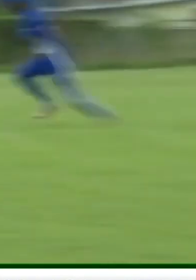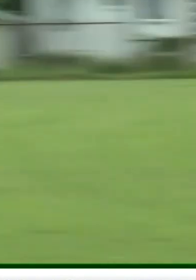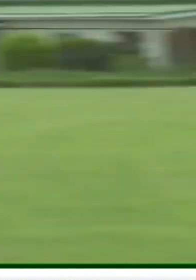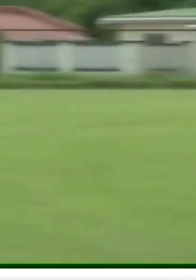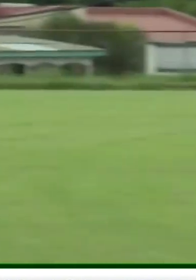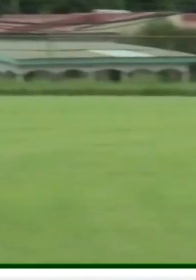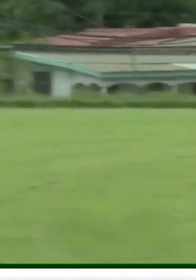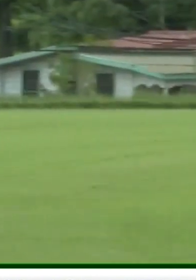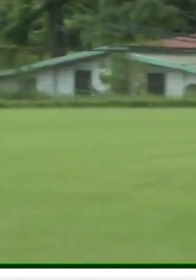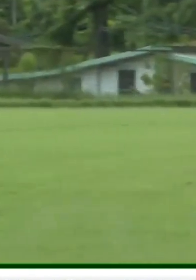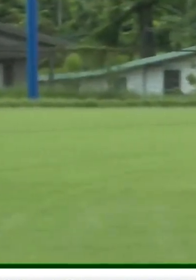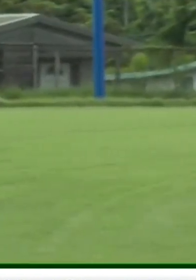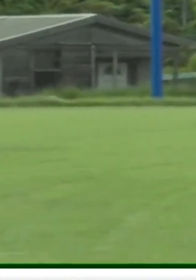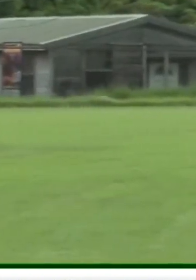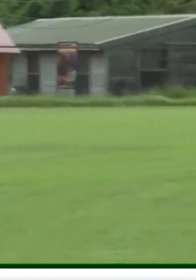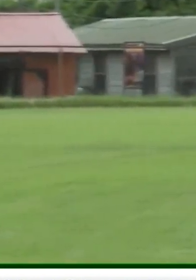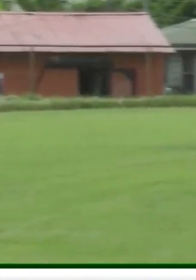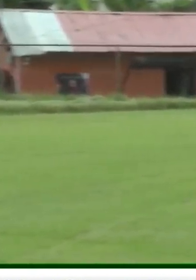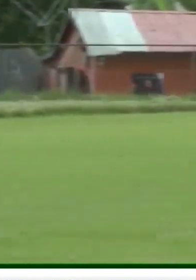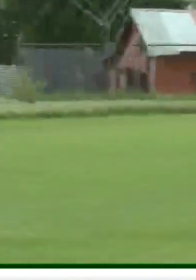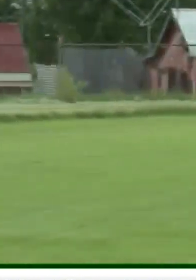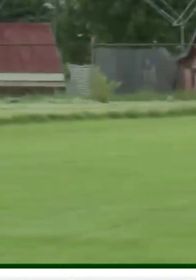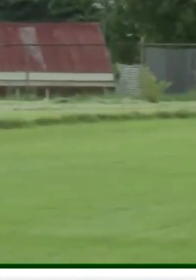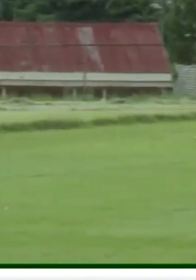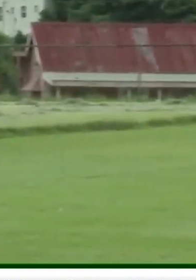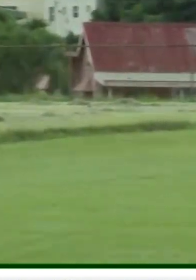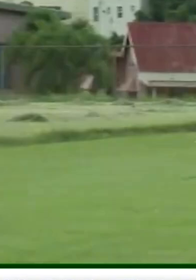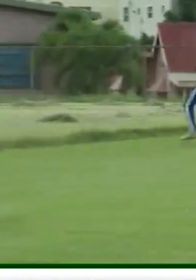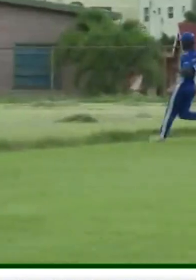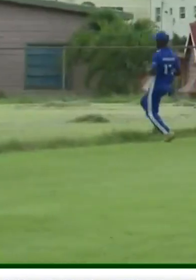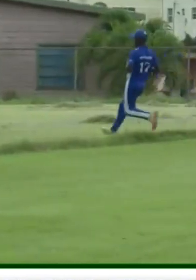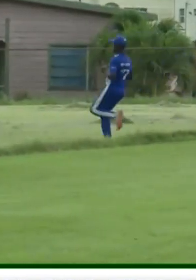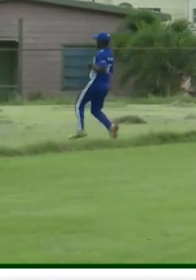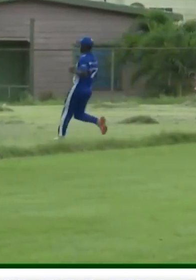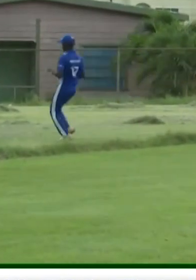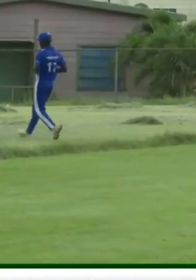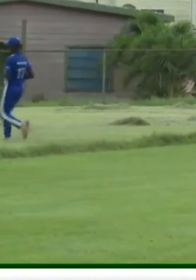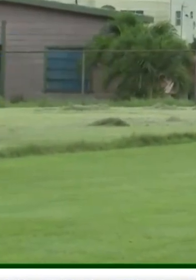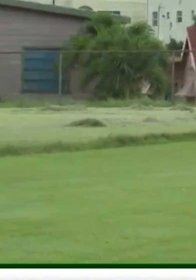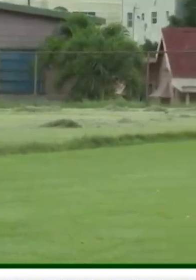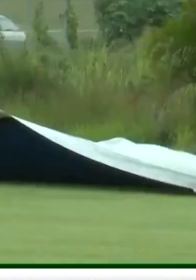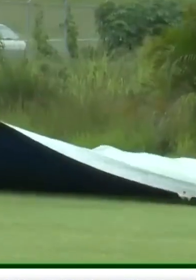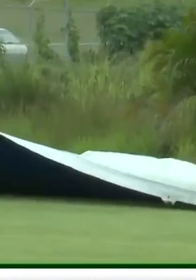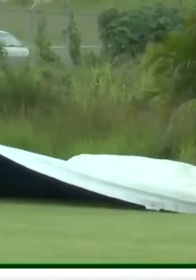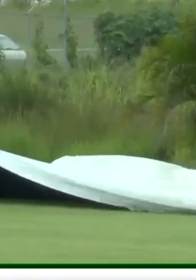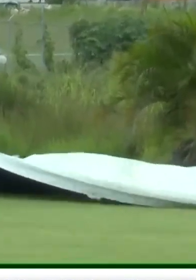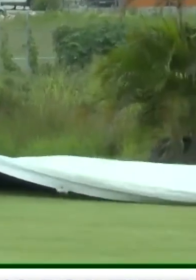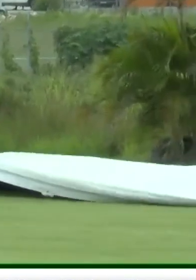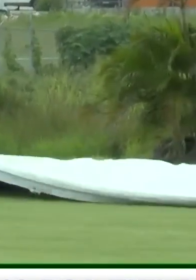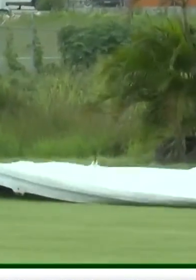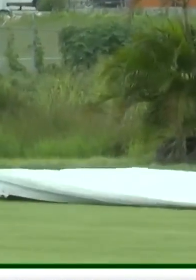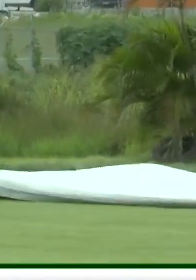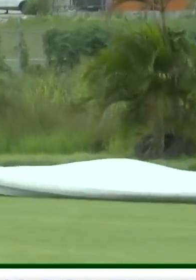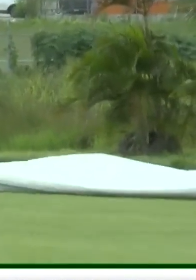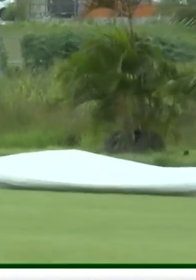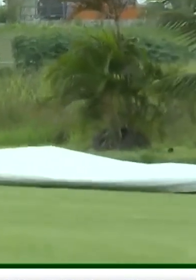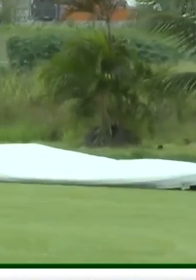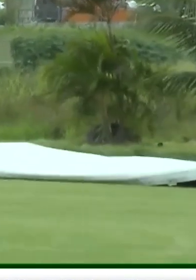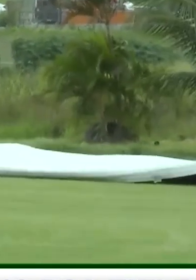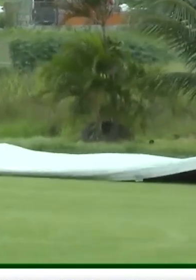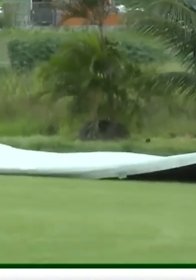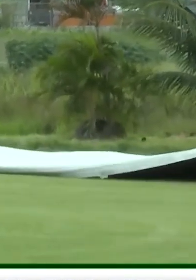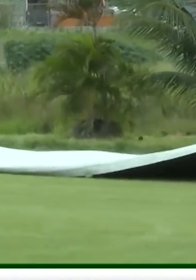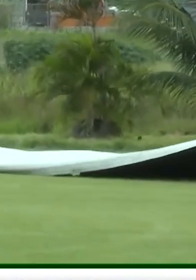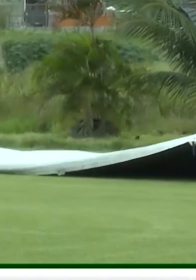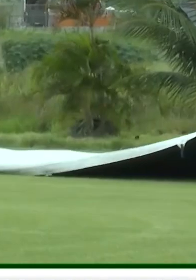Braffett and is pulled away through square leg for the first boundary. Queen's College 19 for 2. Rain interrupted play for 15